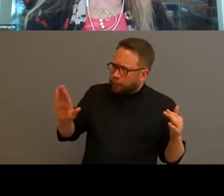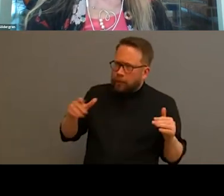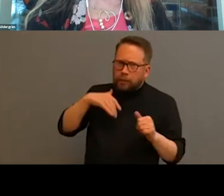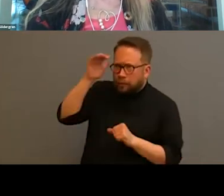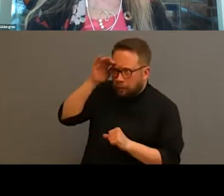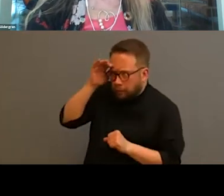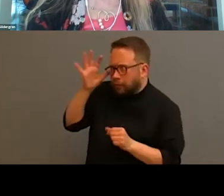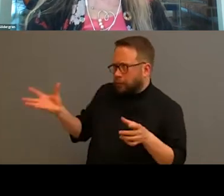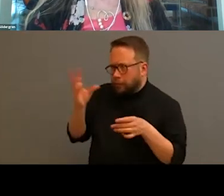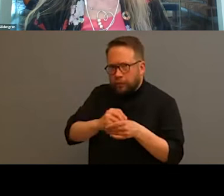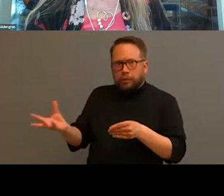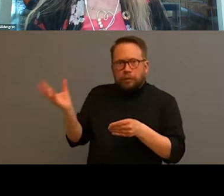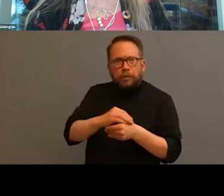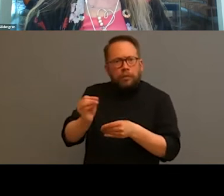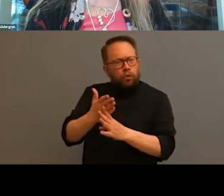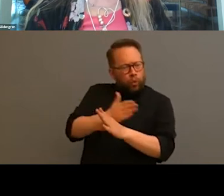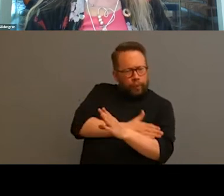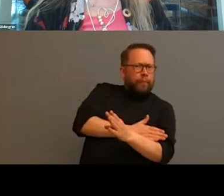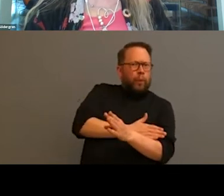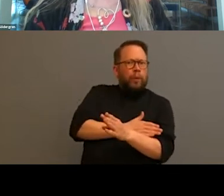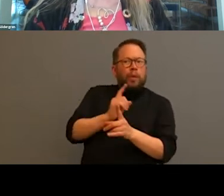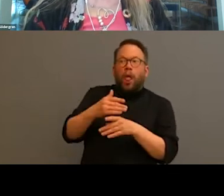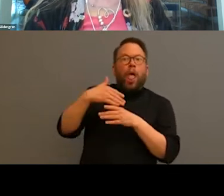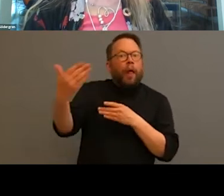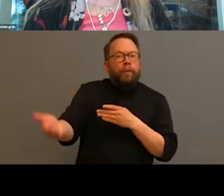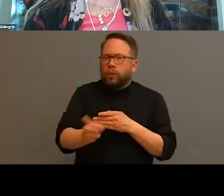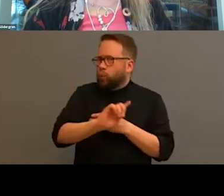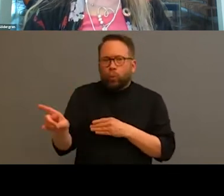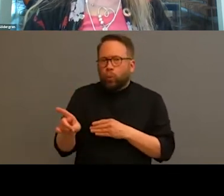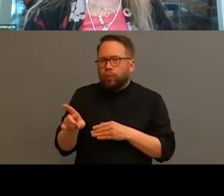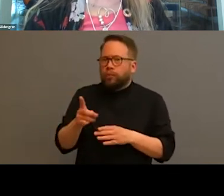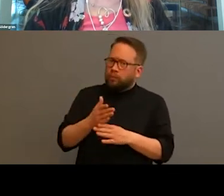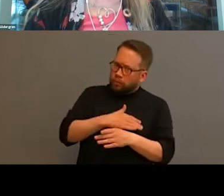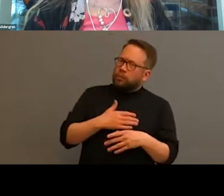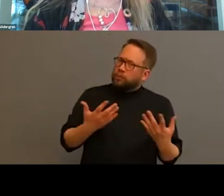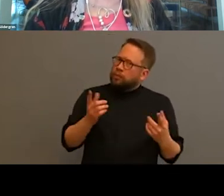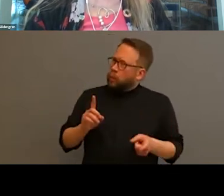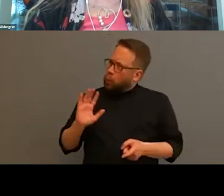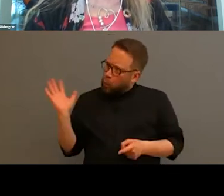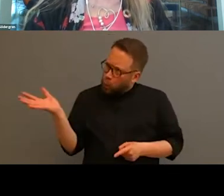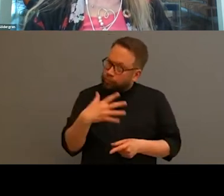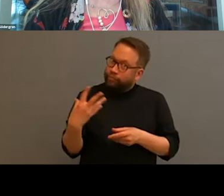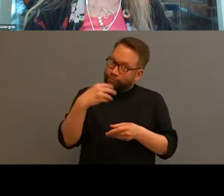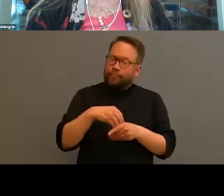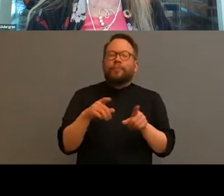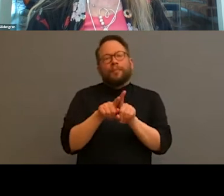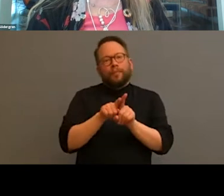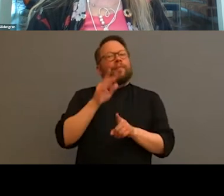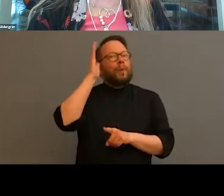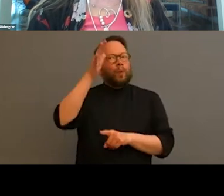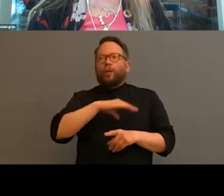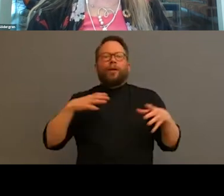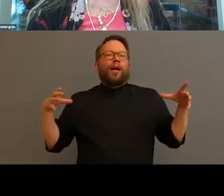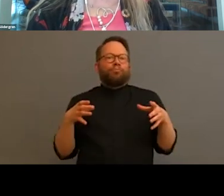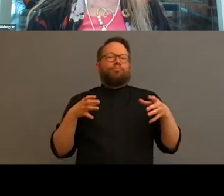us without us. And then we want to thank you